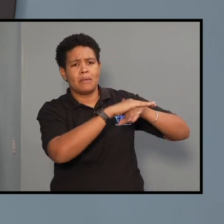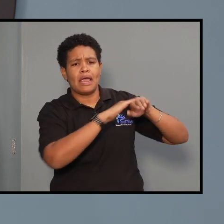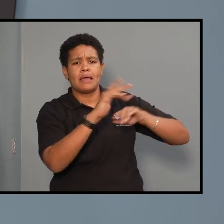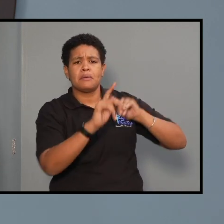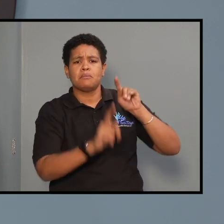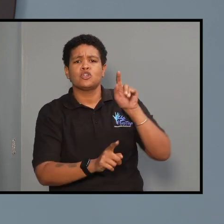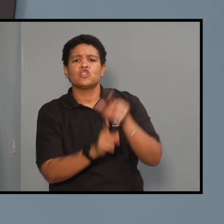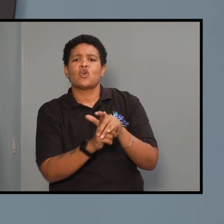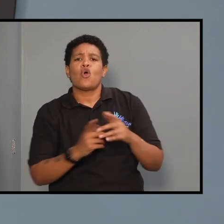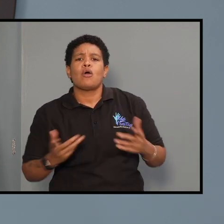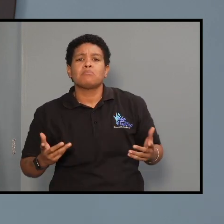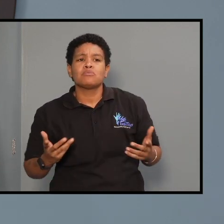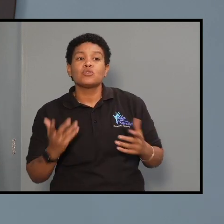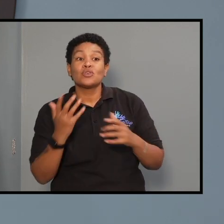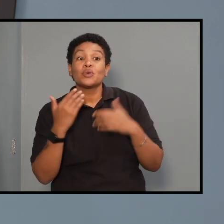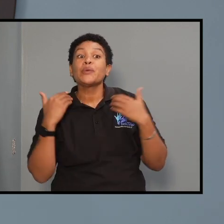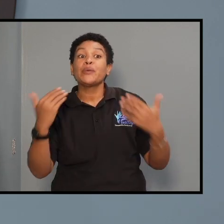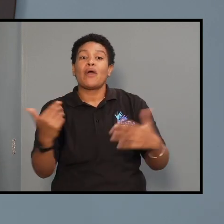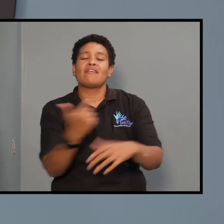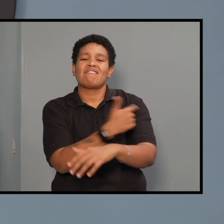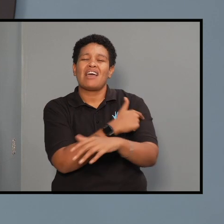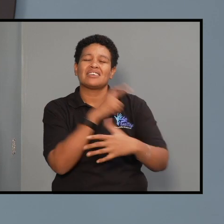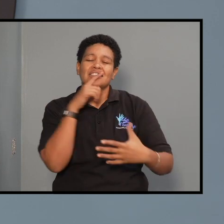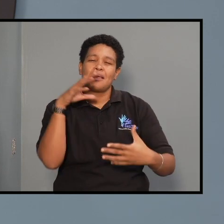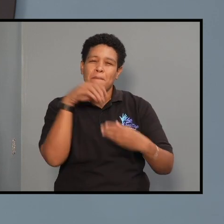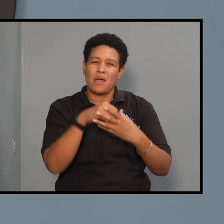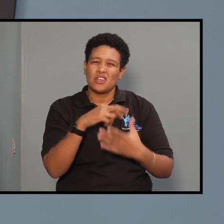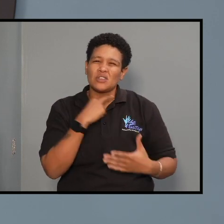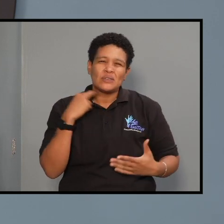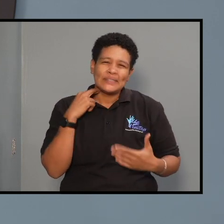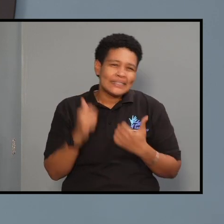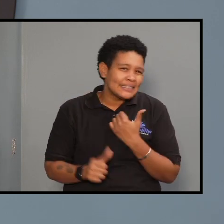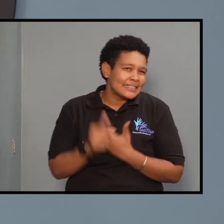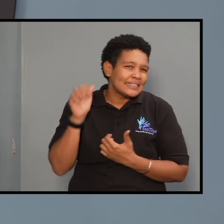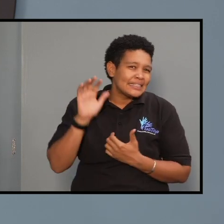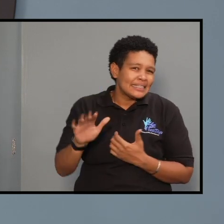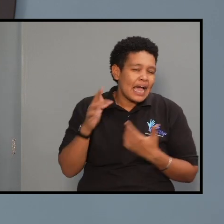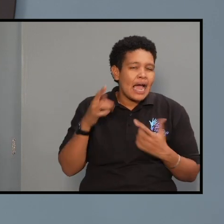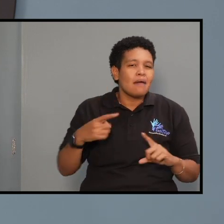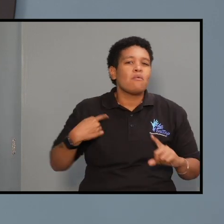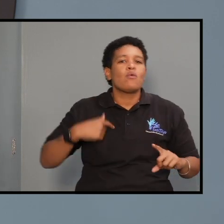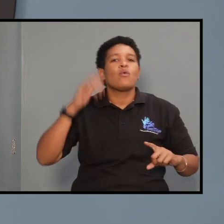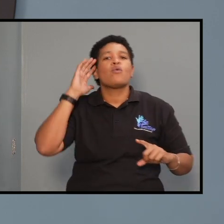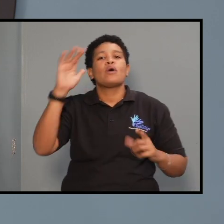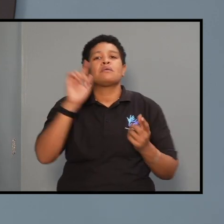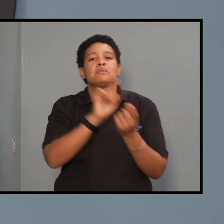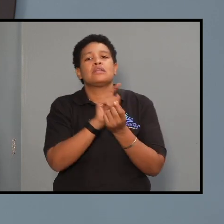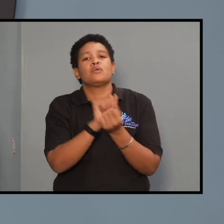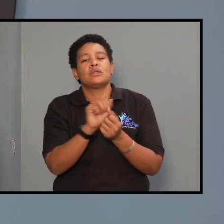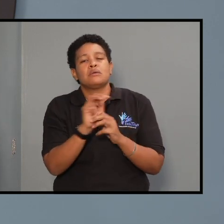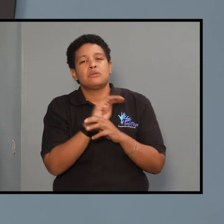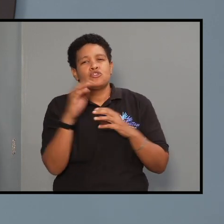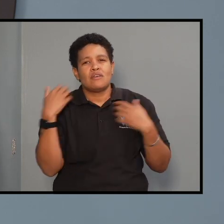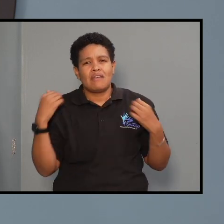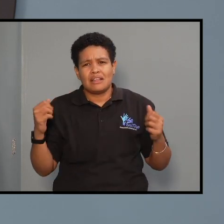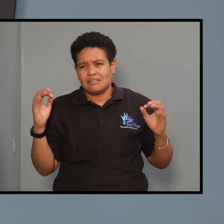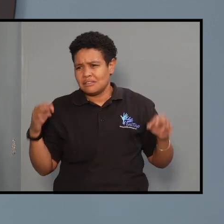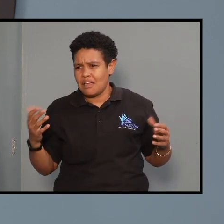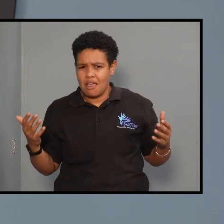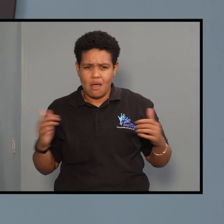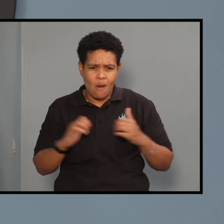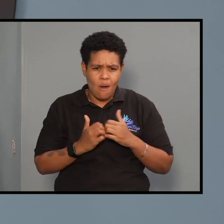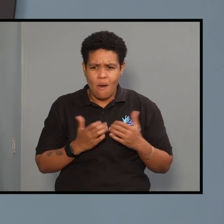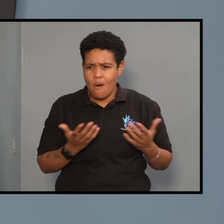out to get vaccinated. It is part of the risk, and we will be meeting with the Ministry of Health to have that